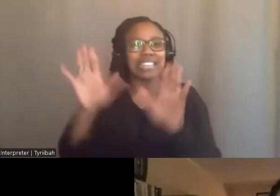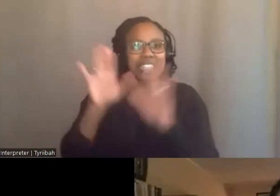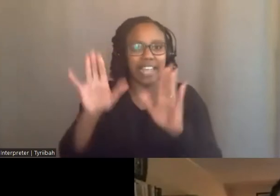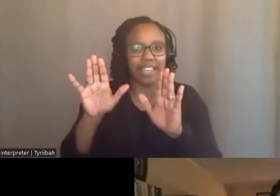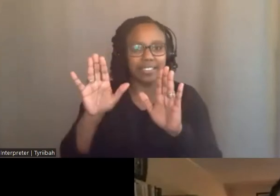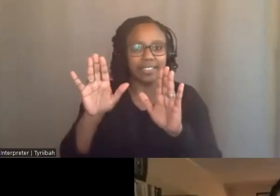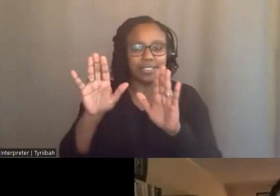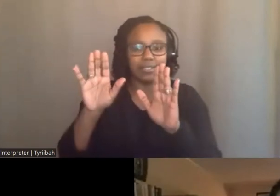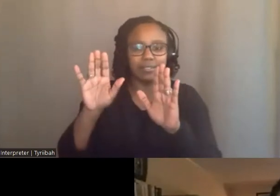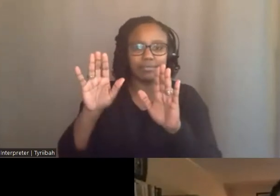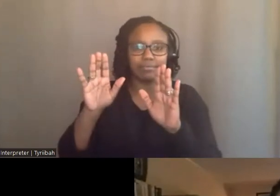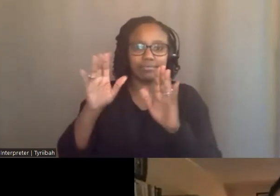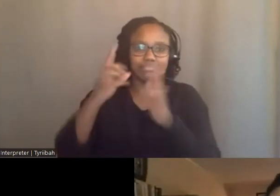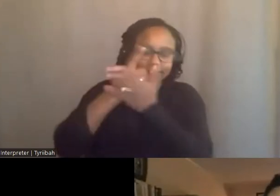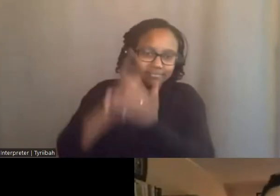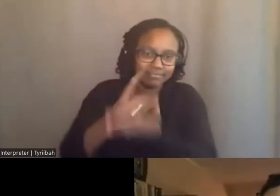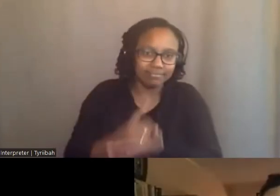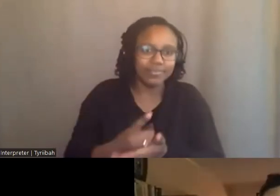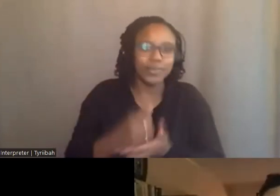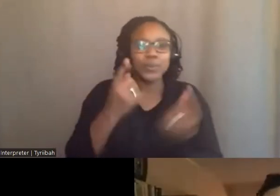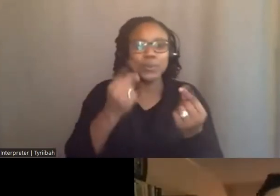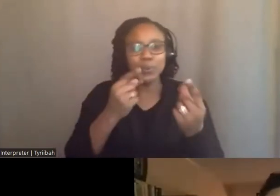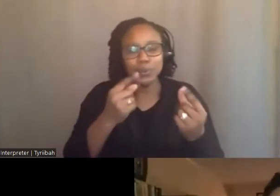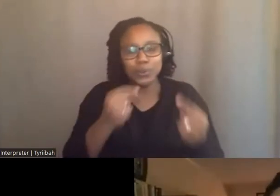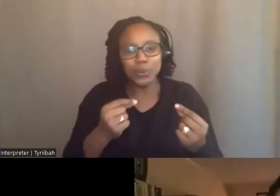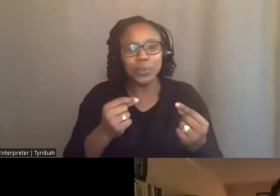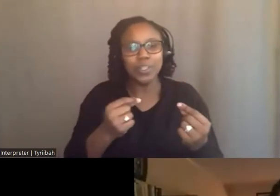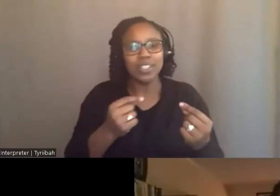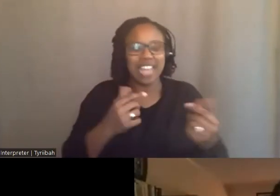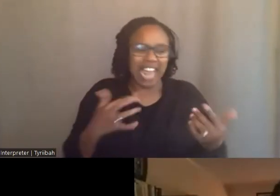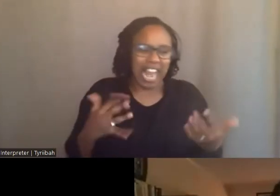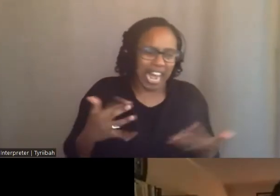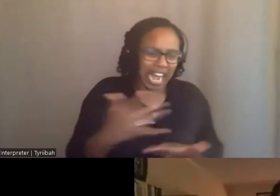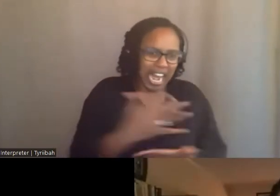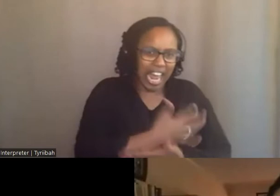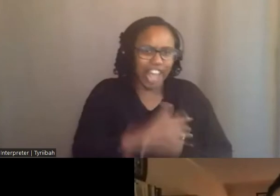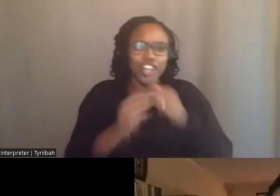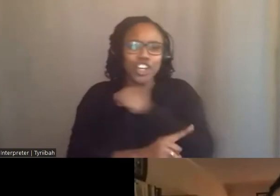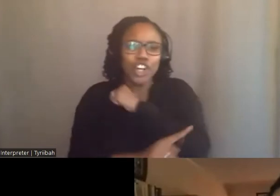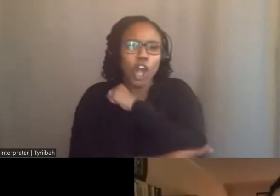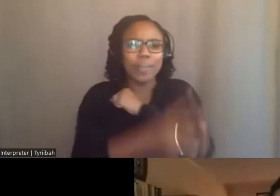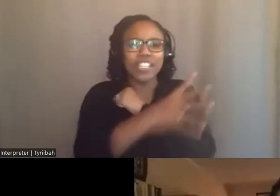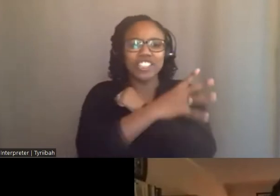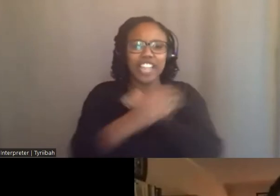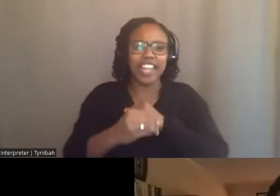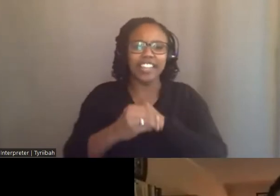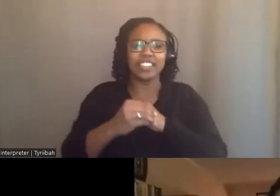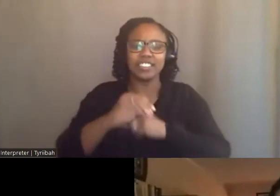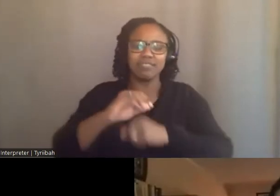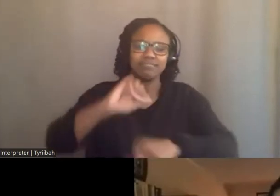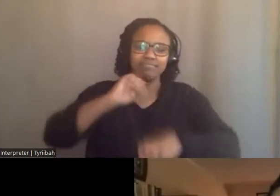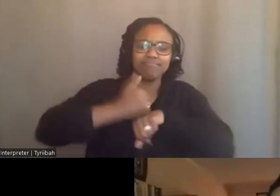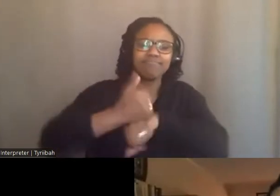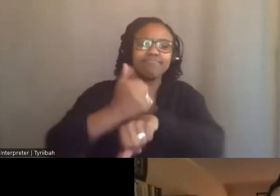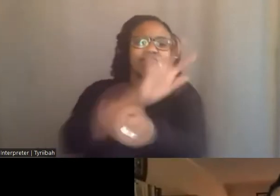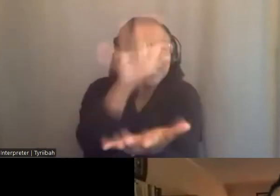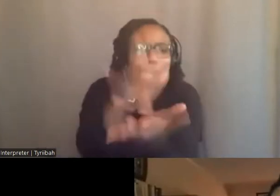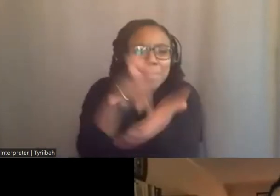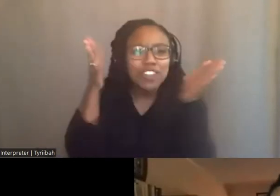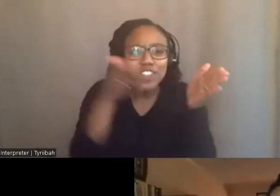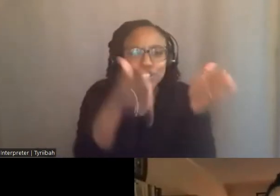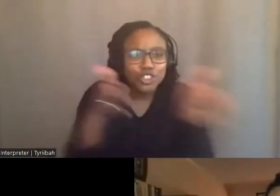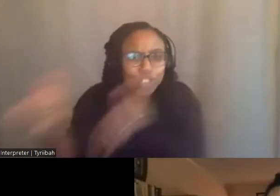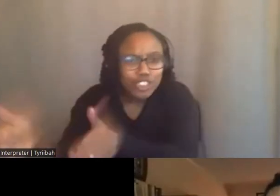middle of the street, blocked traffic for blocks and blocks and blocks on end. They did this repeatedly.